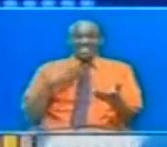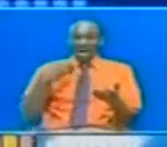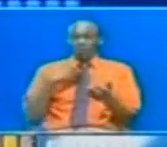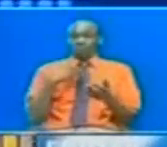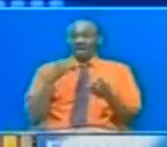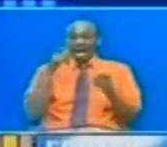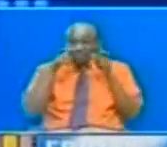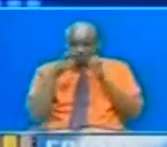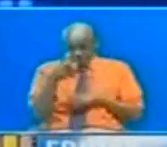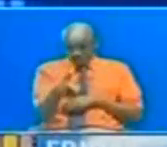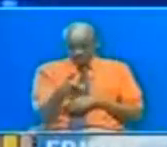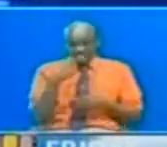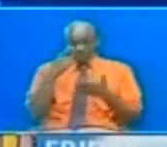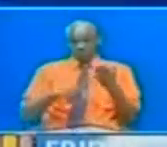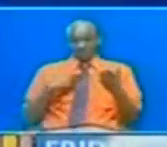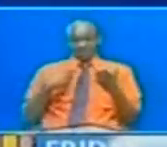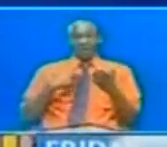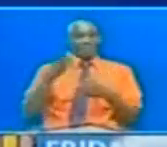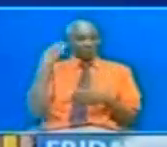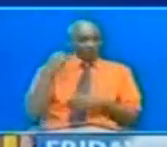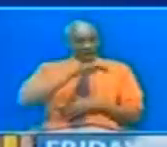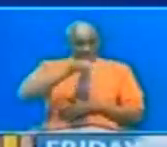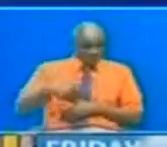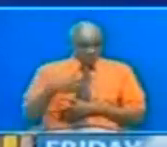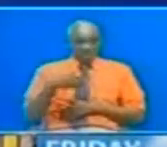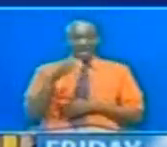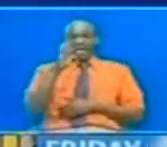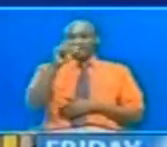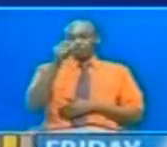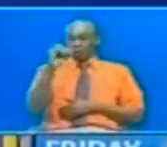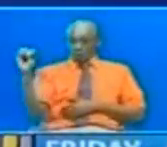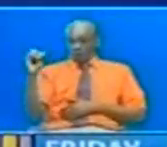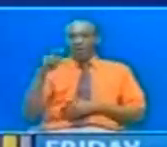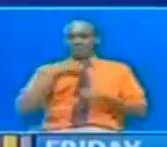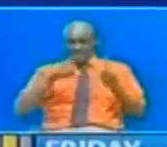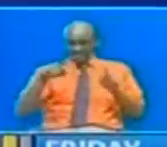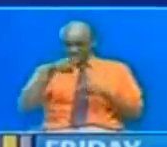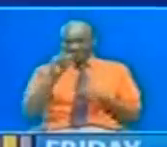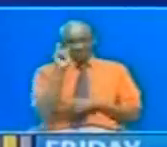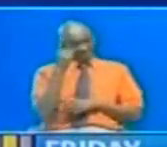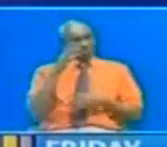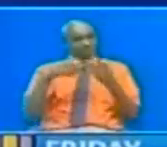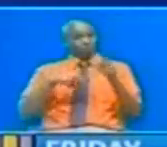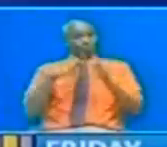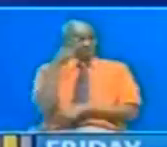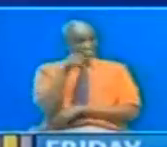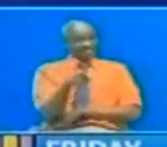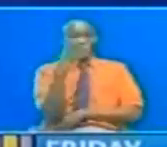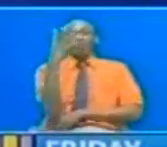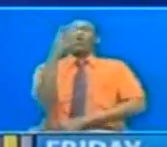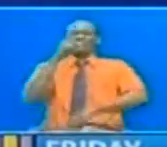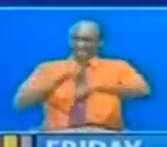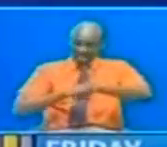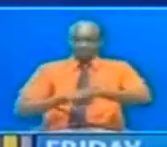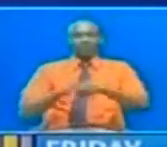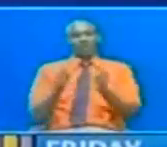equaled the tally of former Cameroon striker Samuel Eto'o, but became the first player to win the title four times